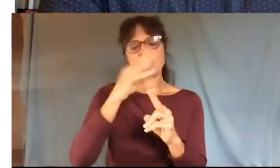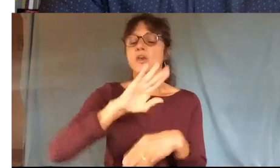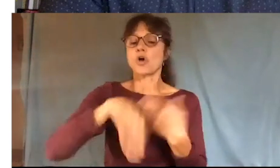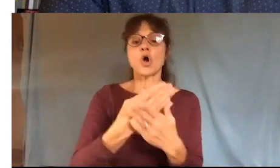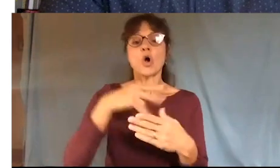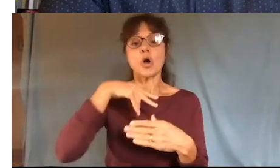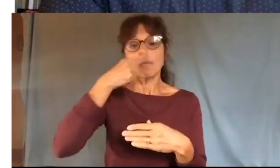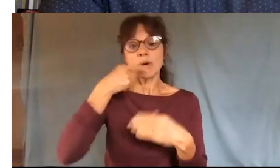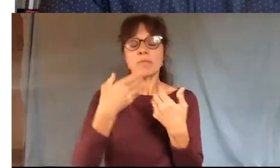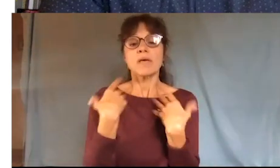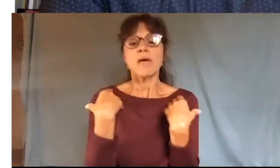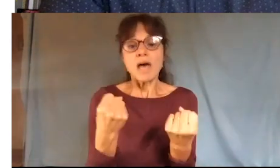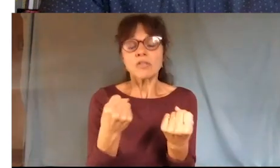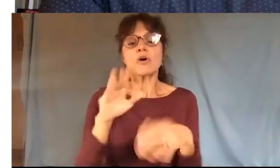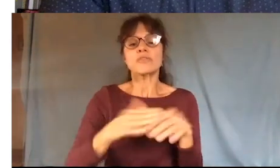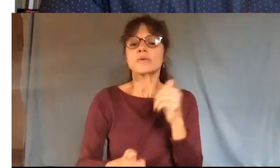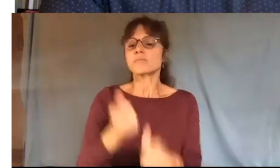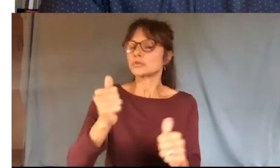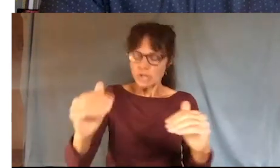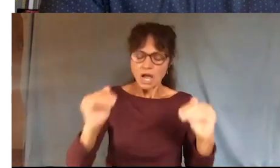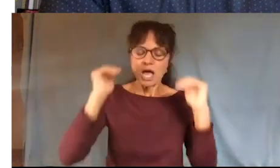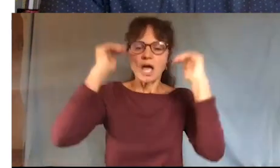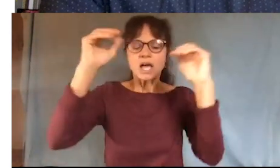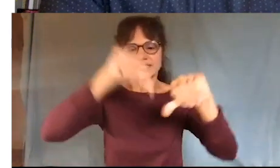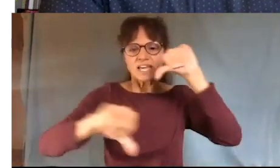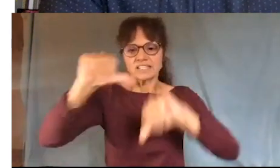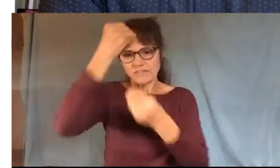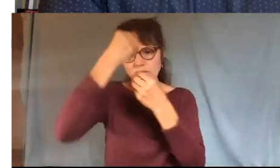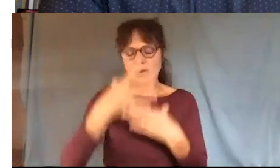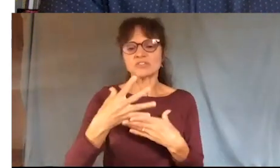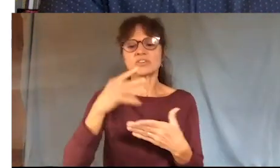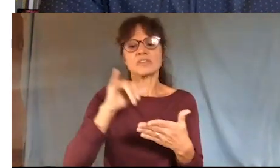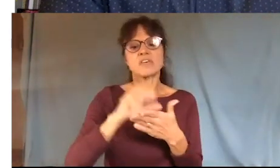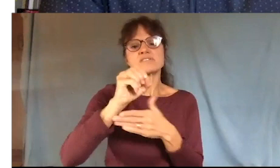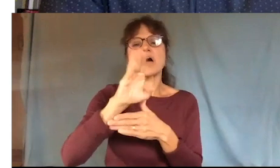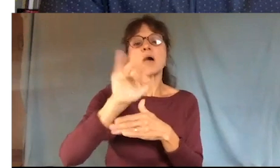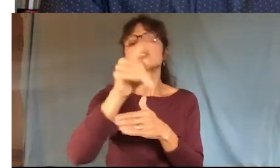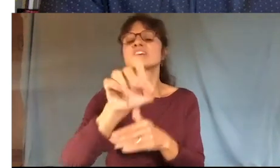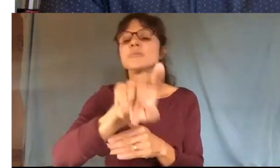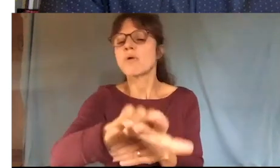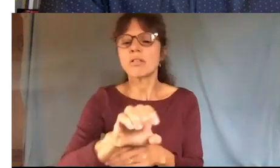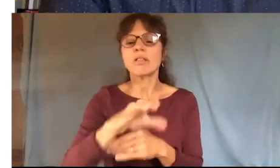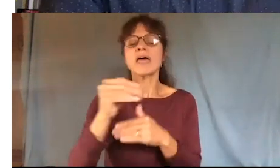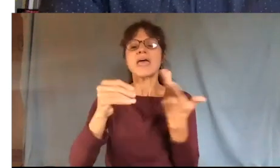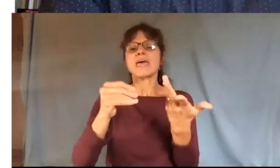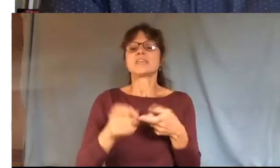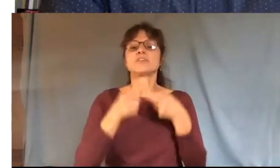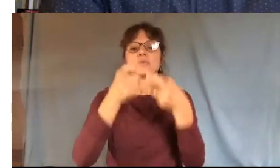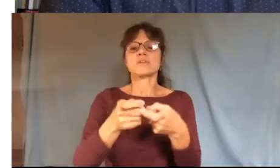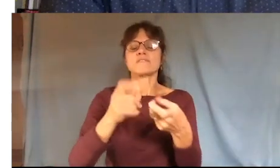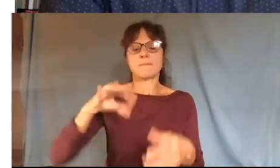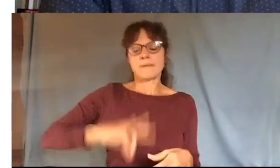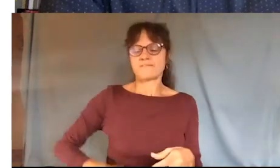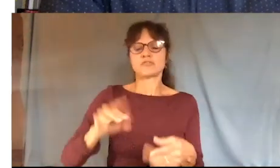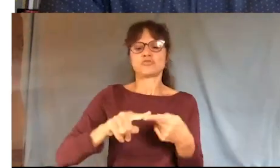on the highest quality scientific data that is derived openly, objectively. You place the benefits to society above the benefits to your